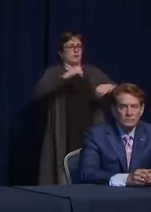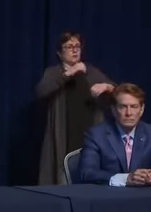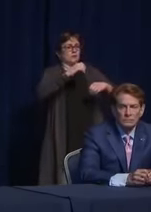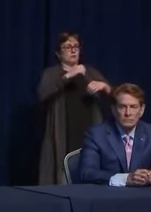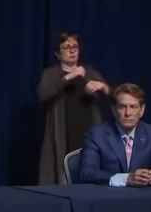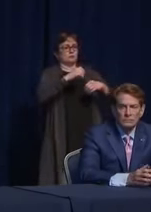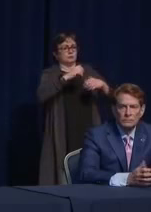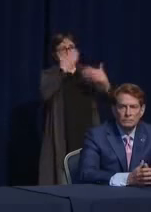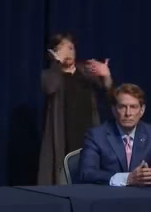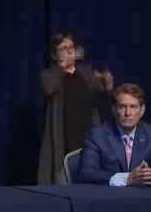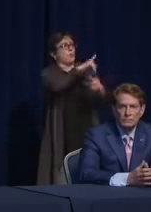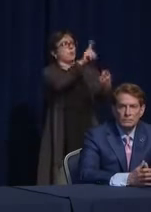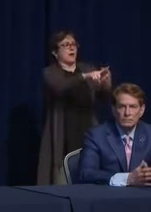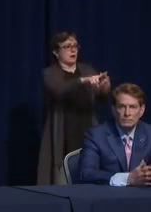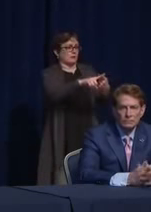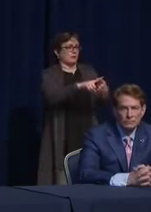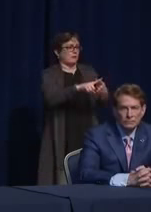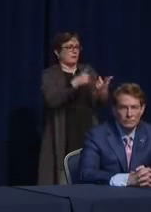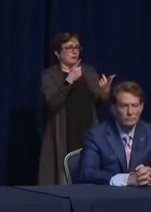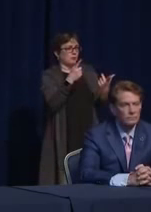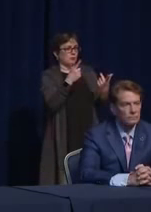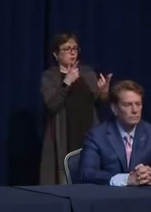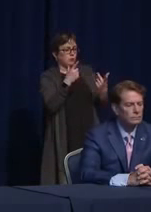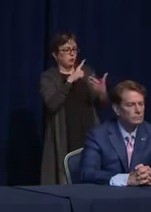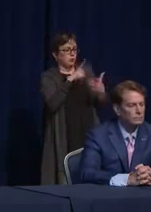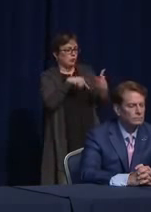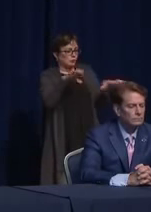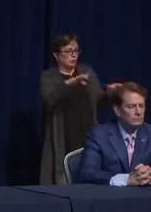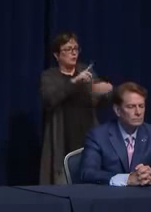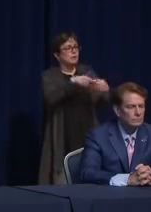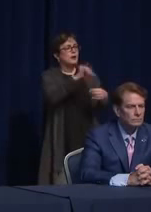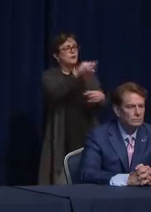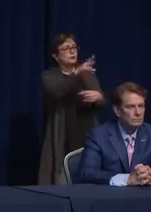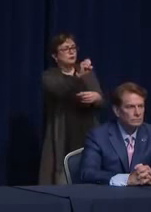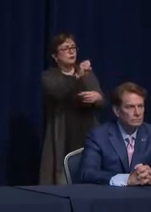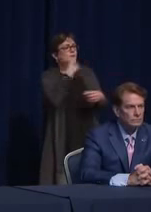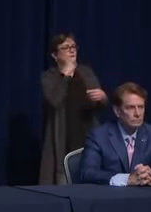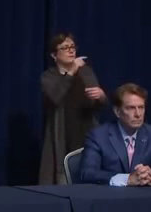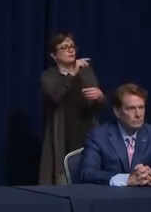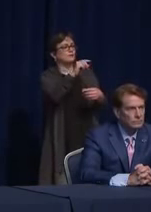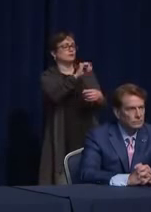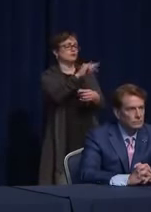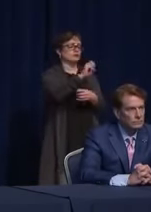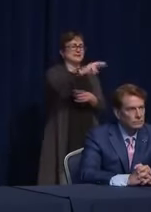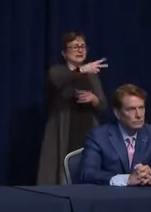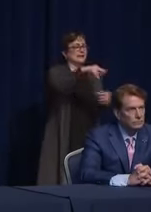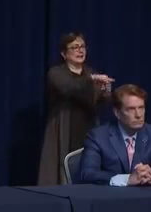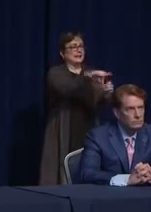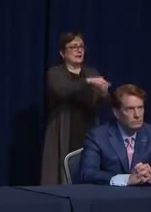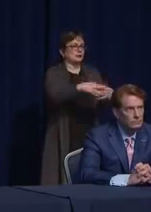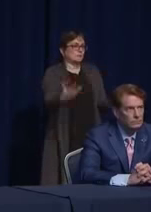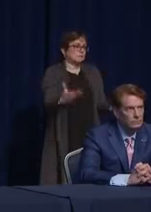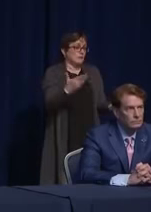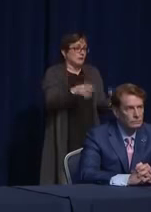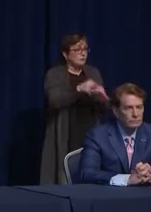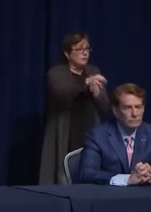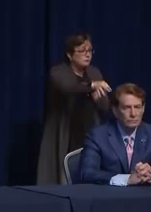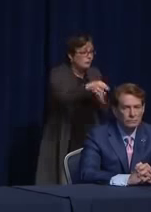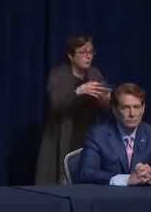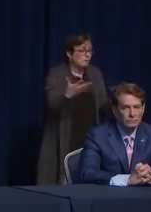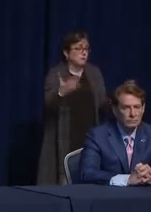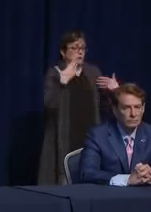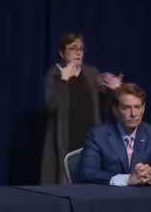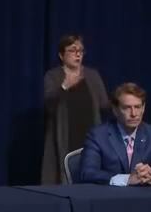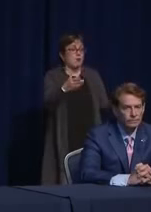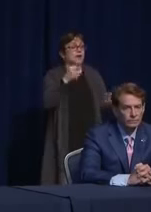on the June 2nd election, but obviously it's in top of mind, and we will, if we need